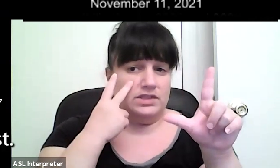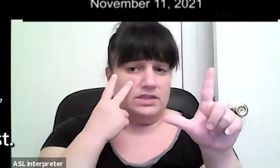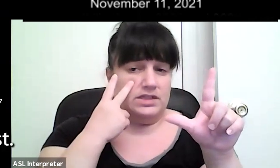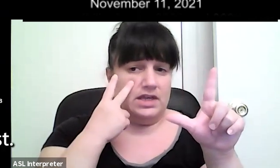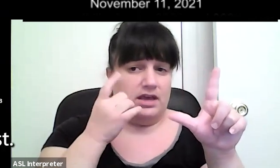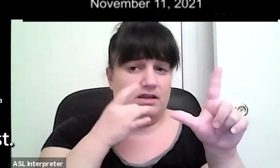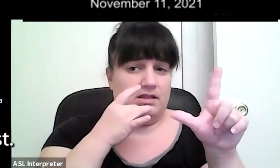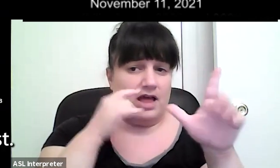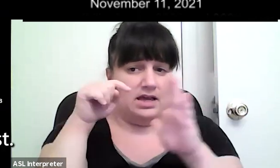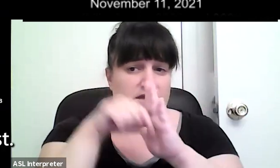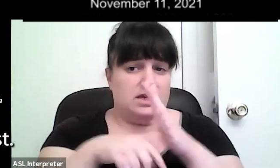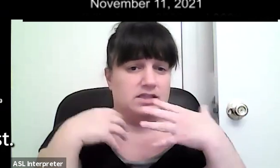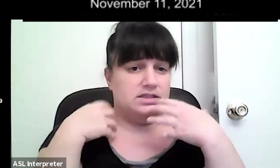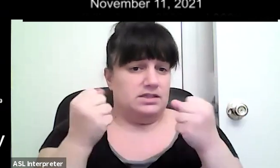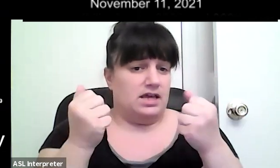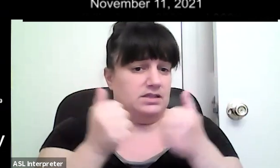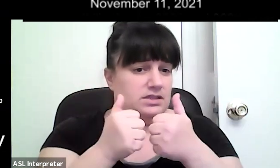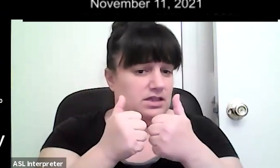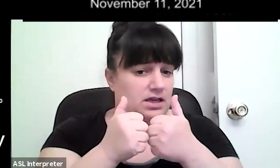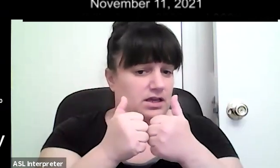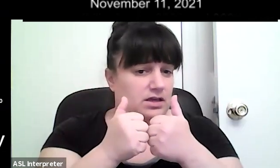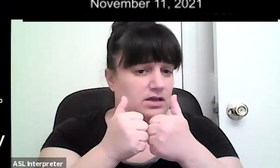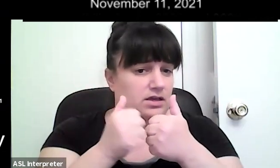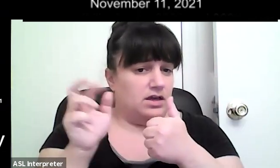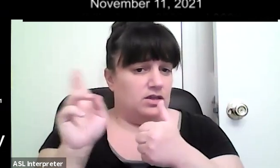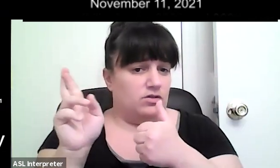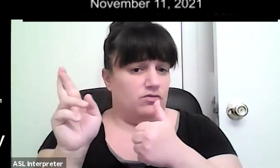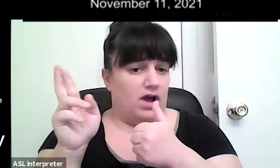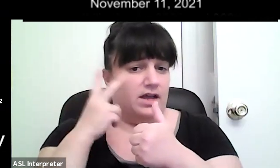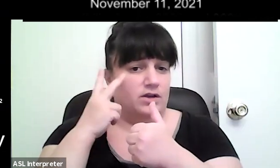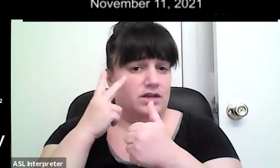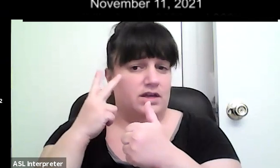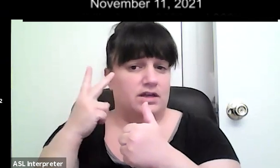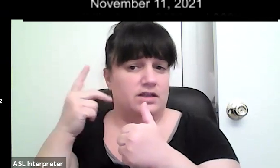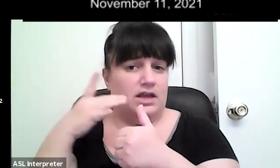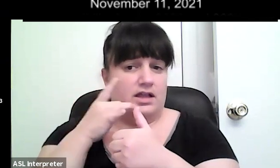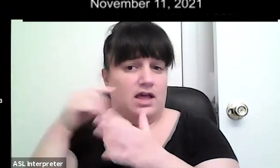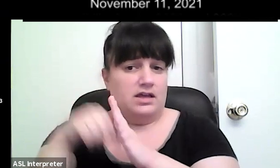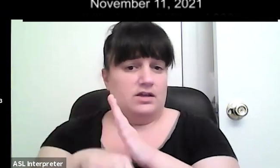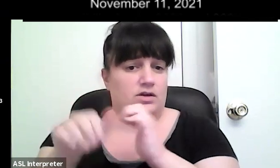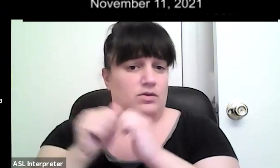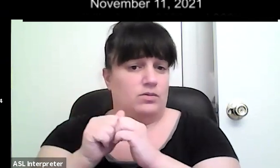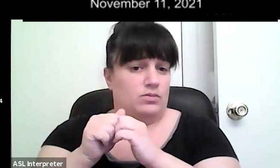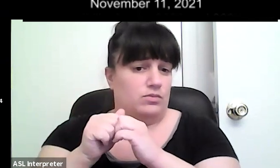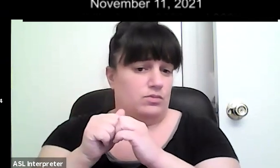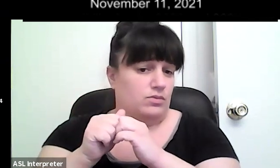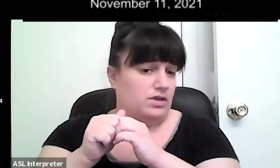light intensity without a burst. And on the right, you will be seeing the light intensity with the burst.